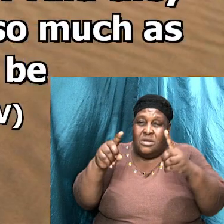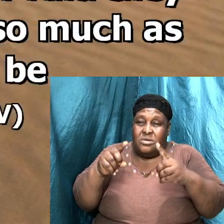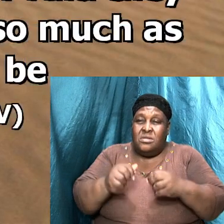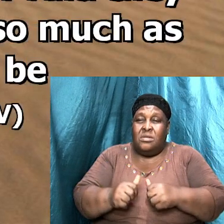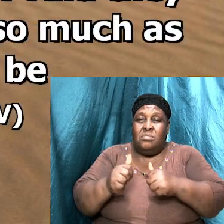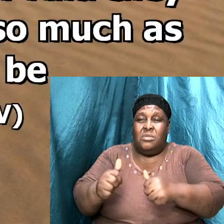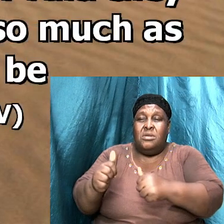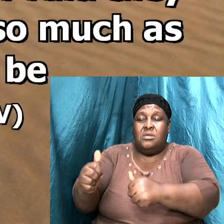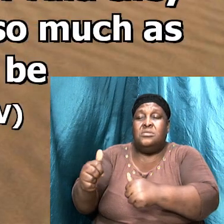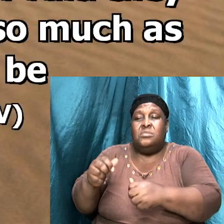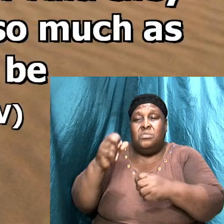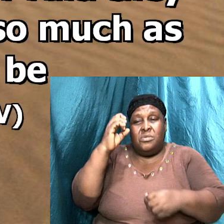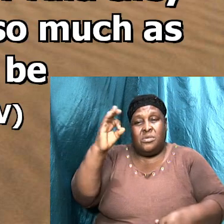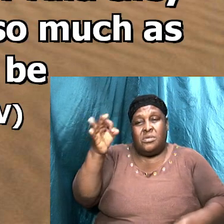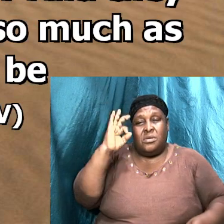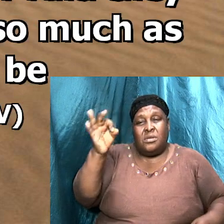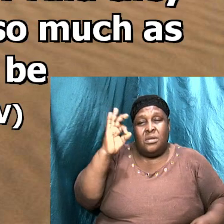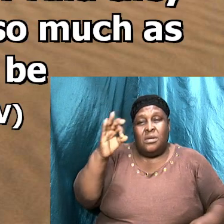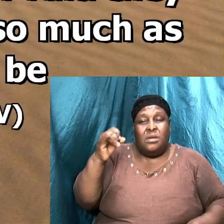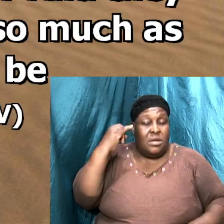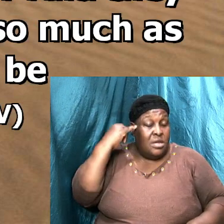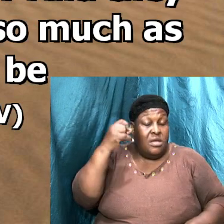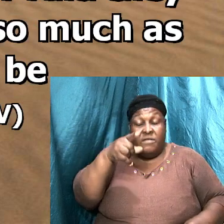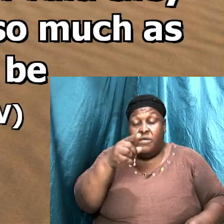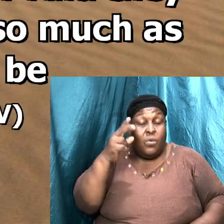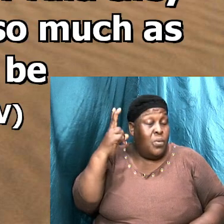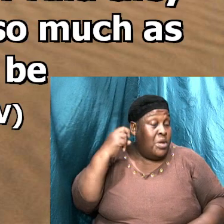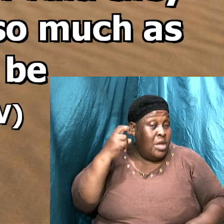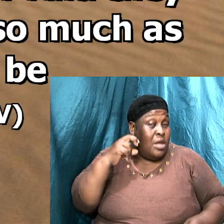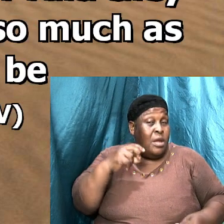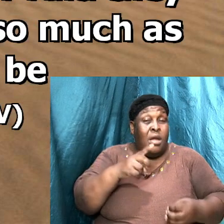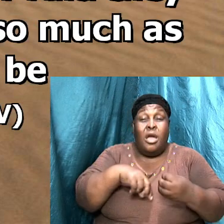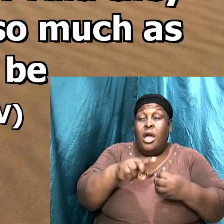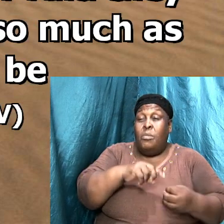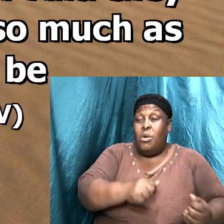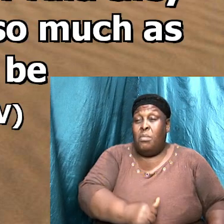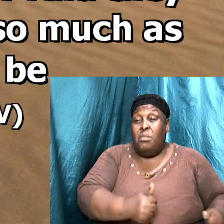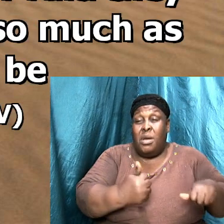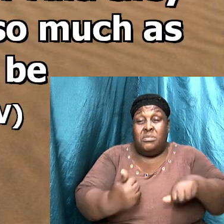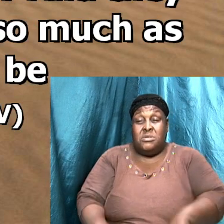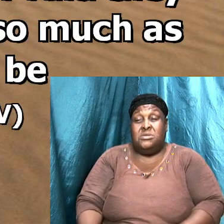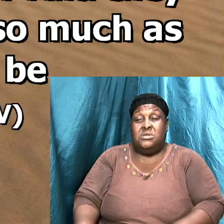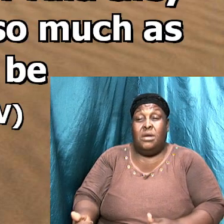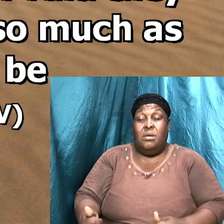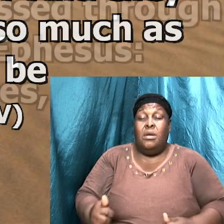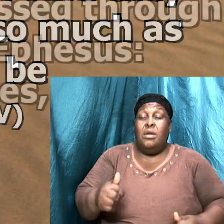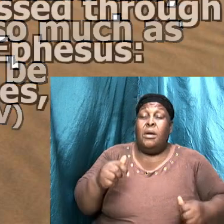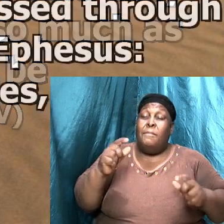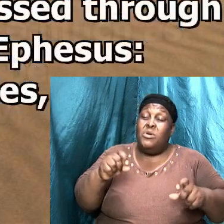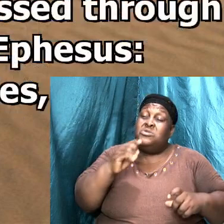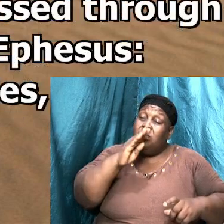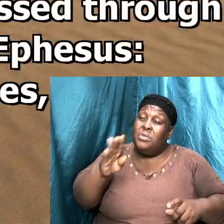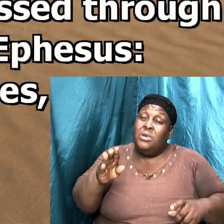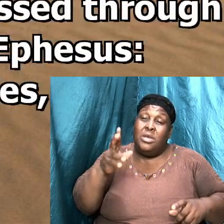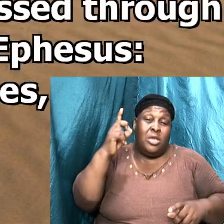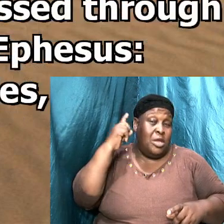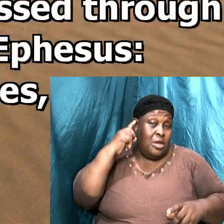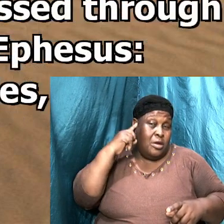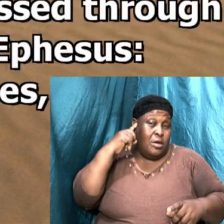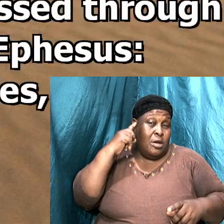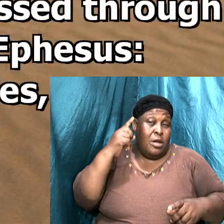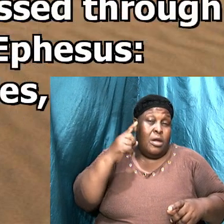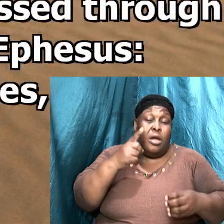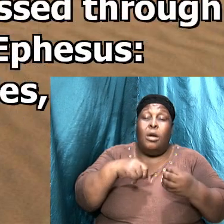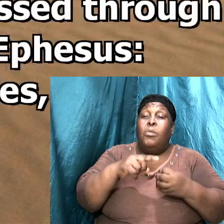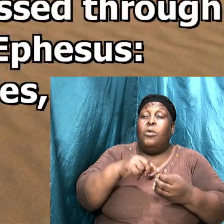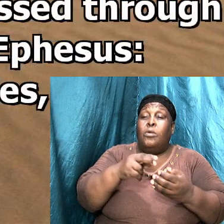you must hear about the infilling of the Holy Ghost. You can't hear about one, and don't hear about the other. So, and